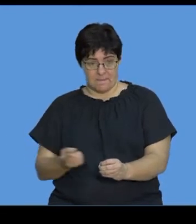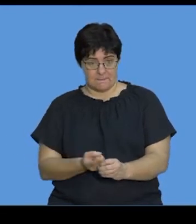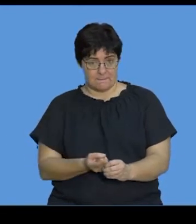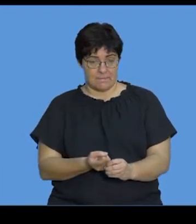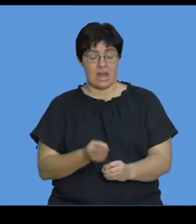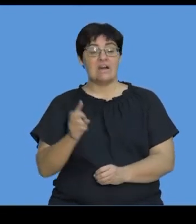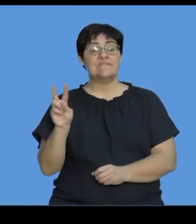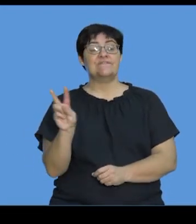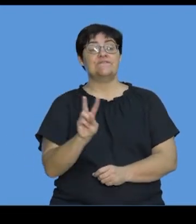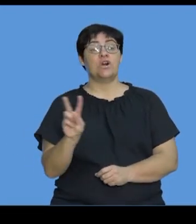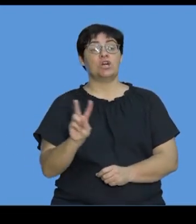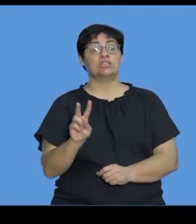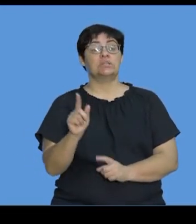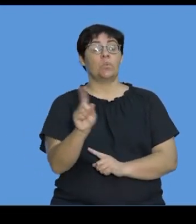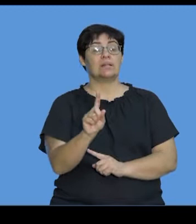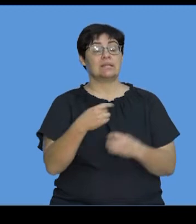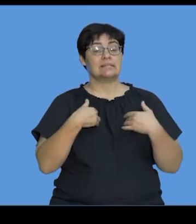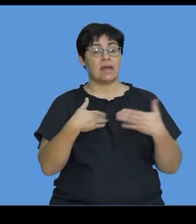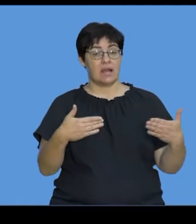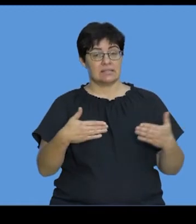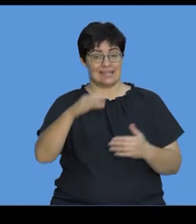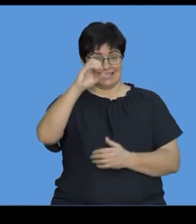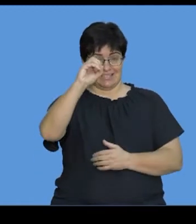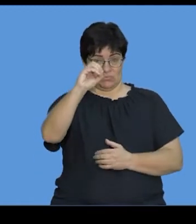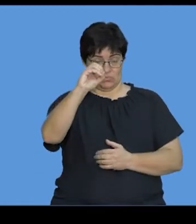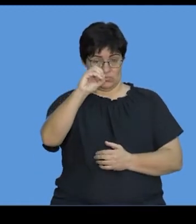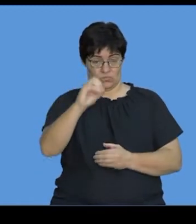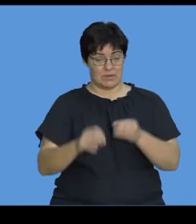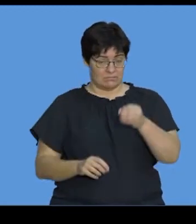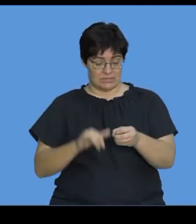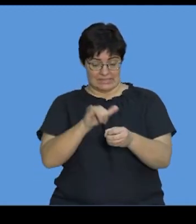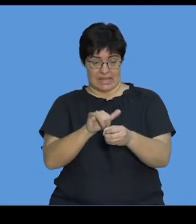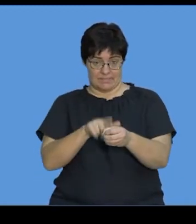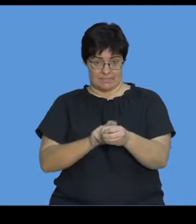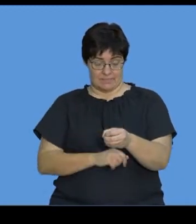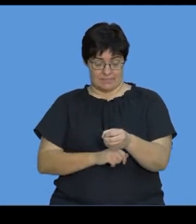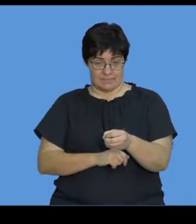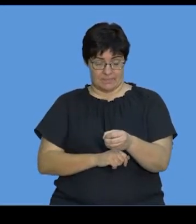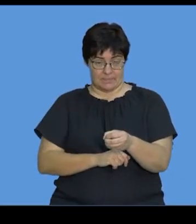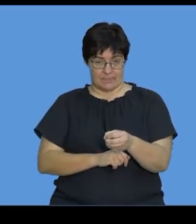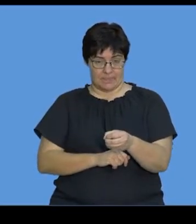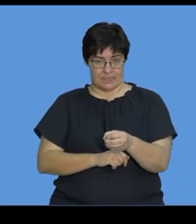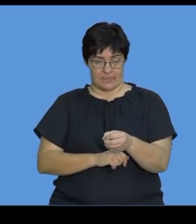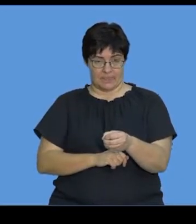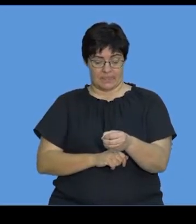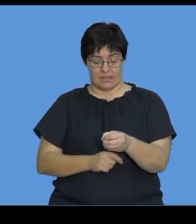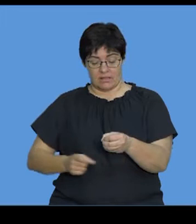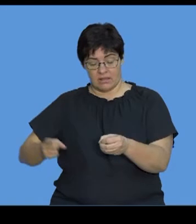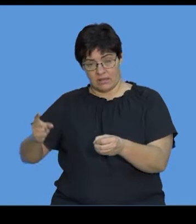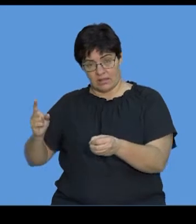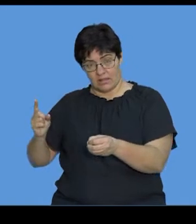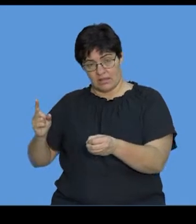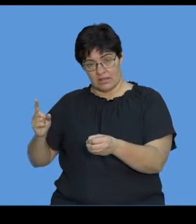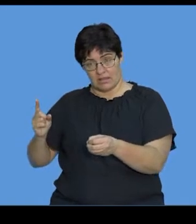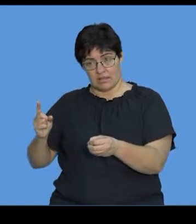initial velocity is 0. Okay? The hockey stick has a